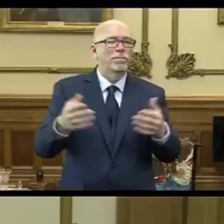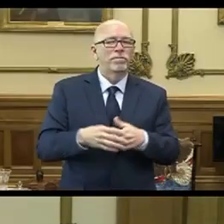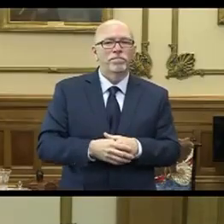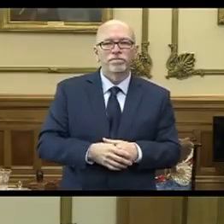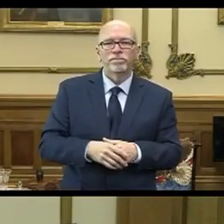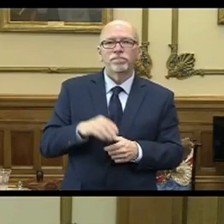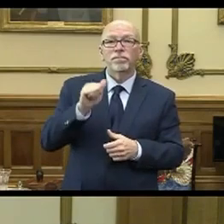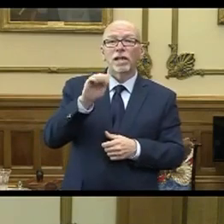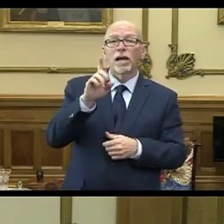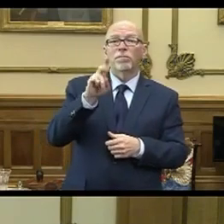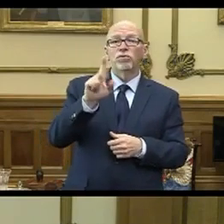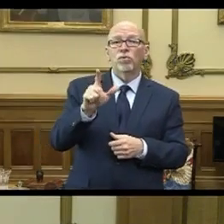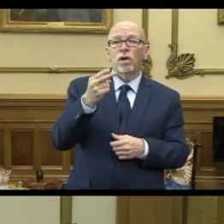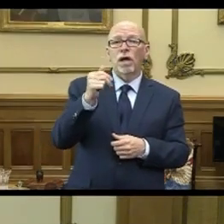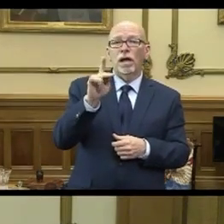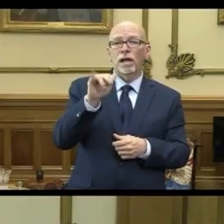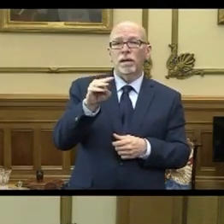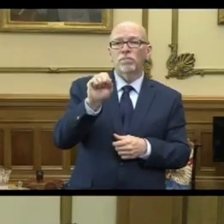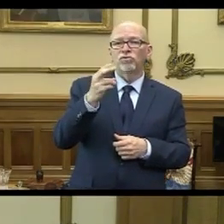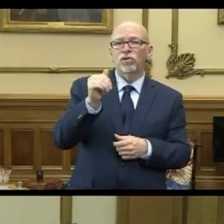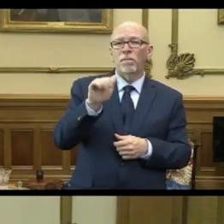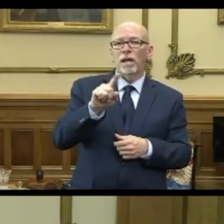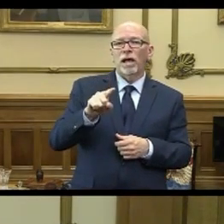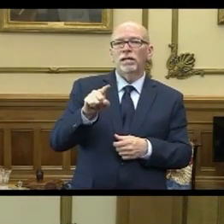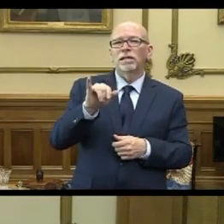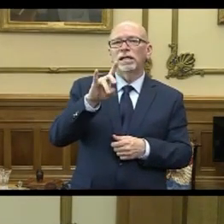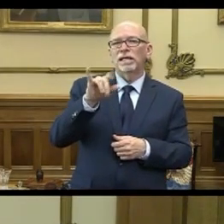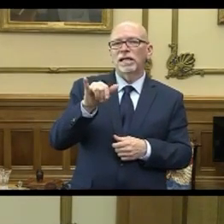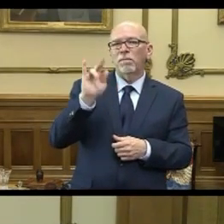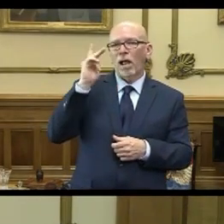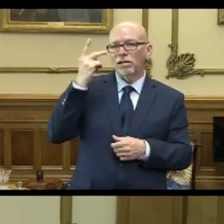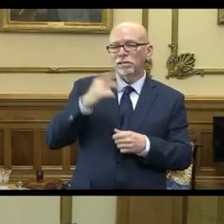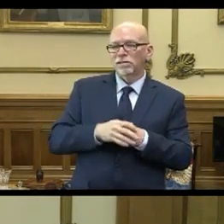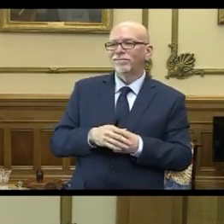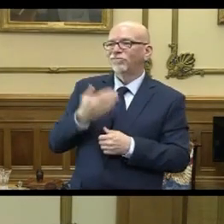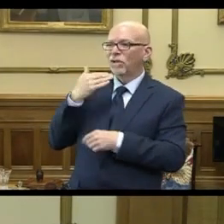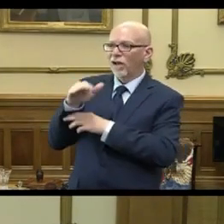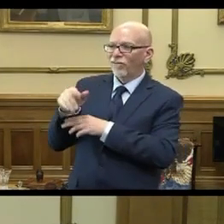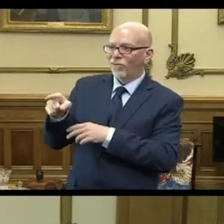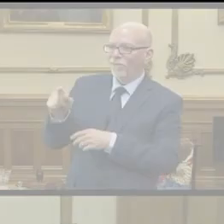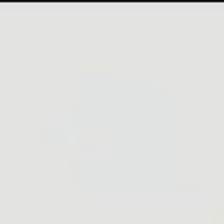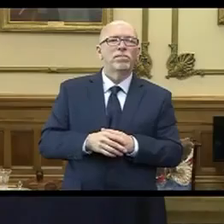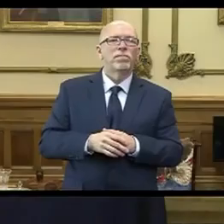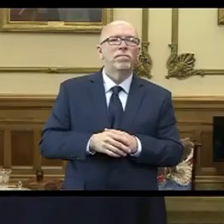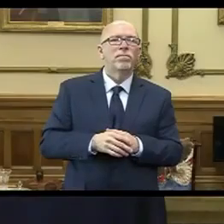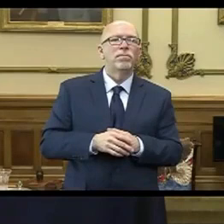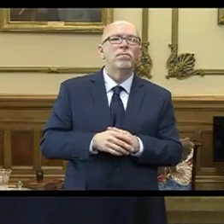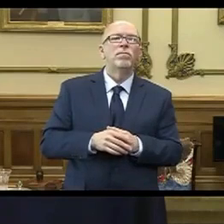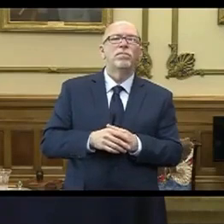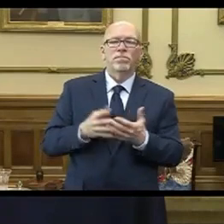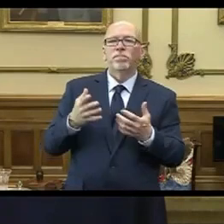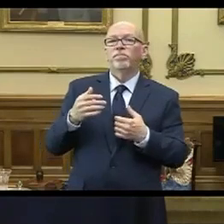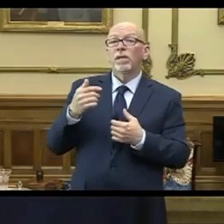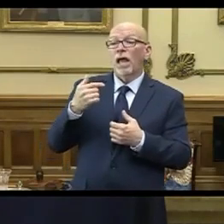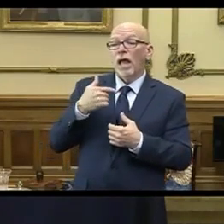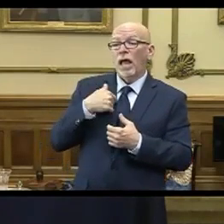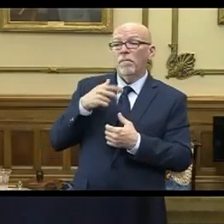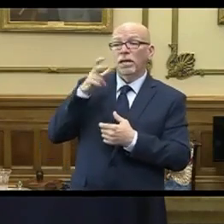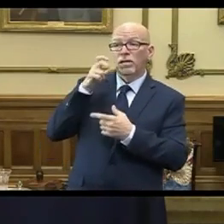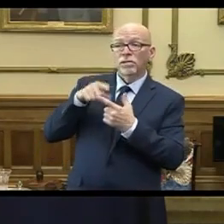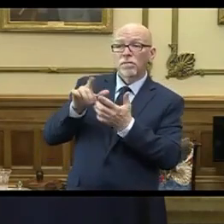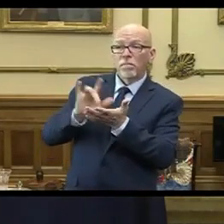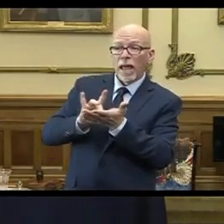yet. At his daily briefing, Governor Eric Holcomb responded to Dr. Myers' comments. Well, I'm listening to the medical